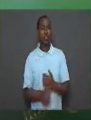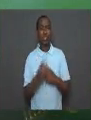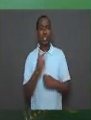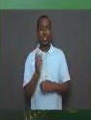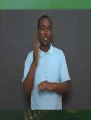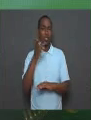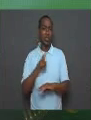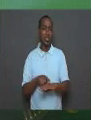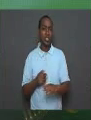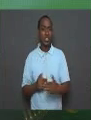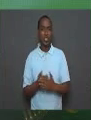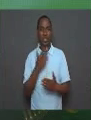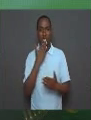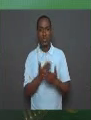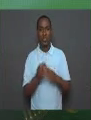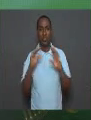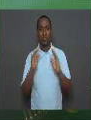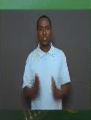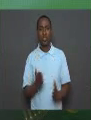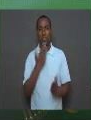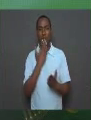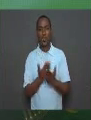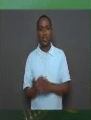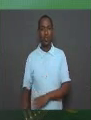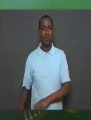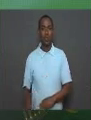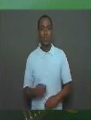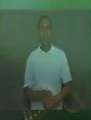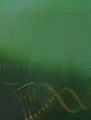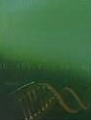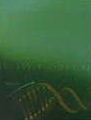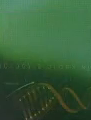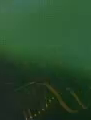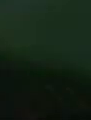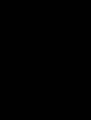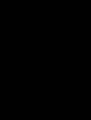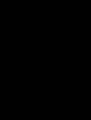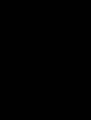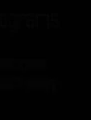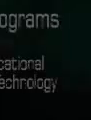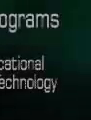Until next time, thank you, teacher. Thank you, students.